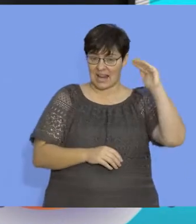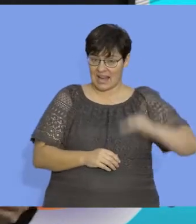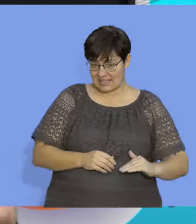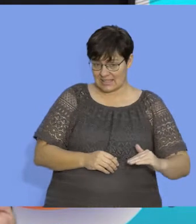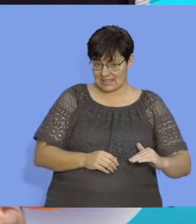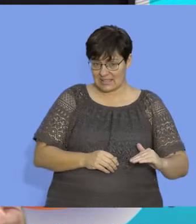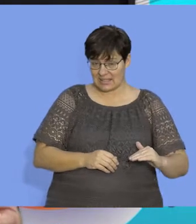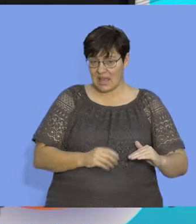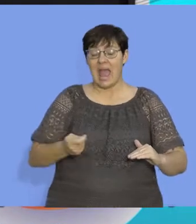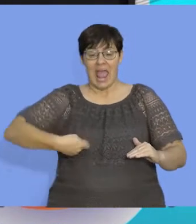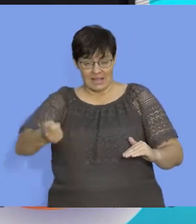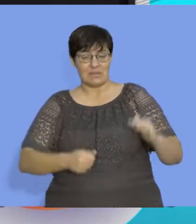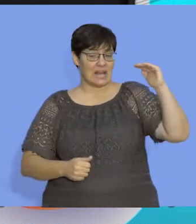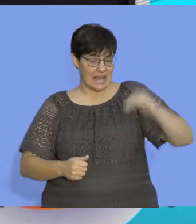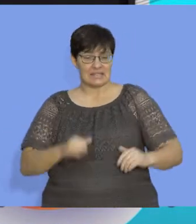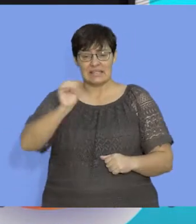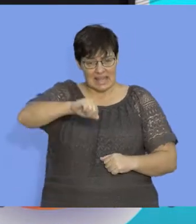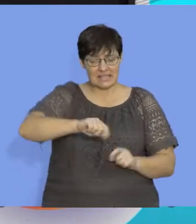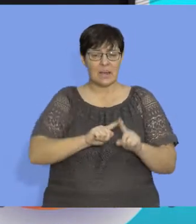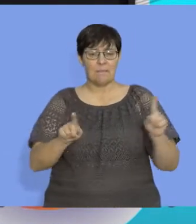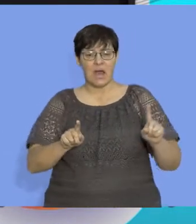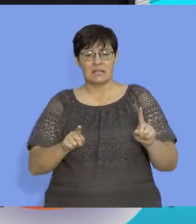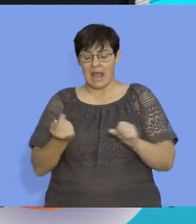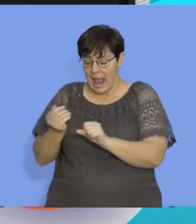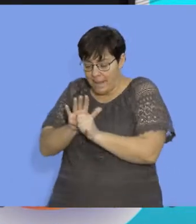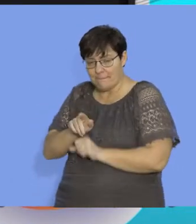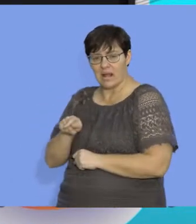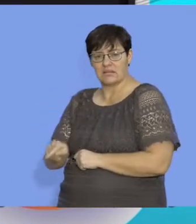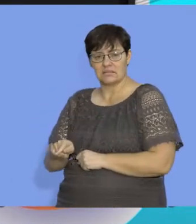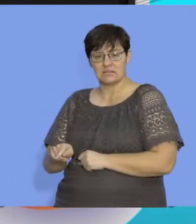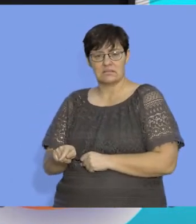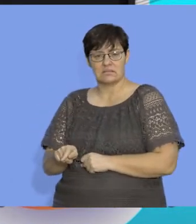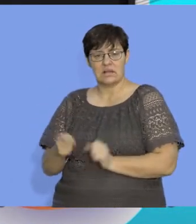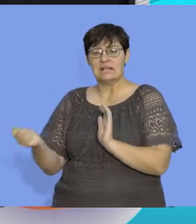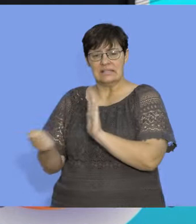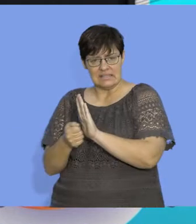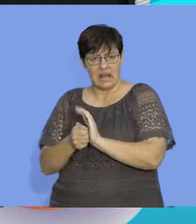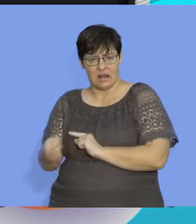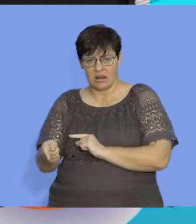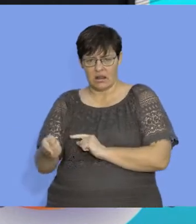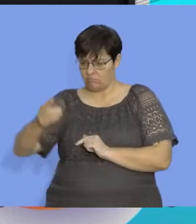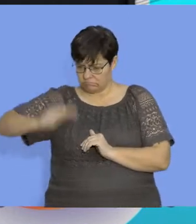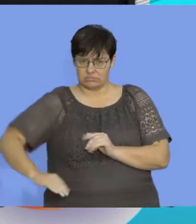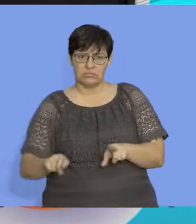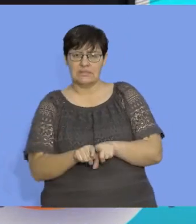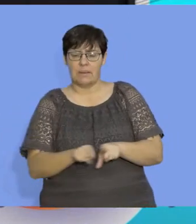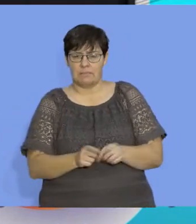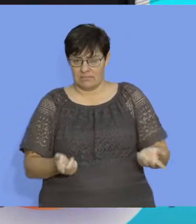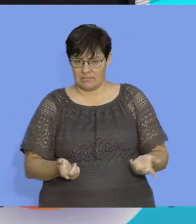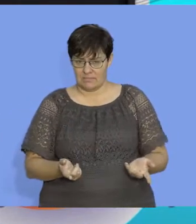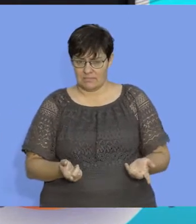you're decreasing your expense, but what are the implications? What are the consequences of that